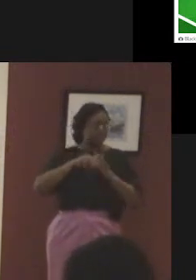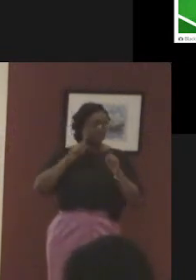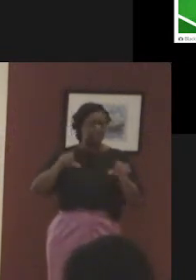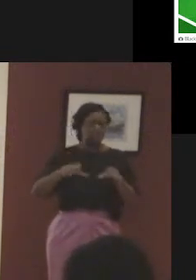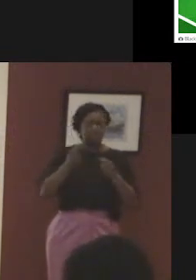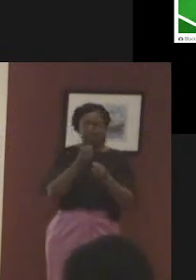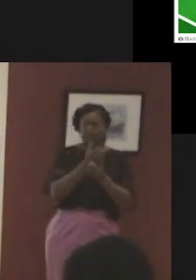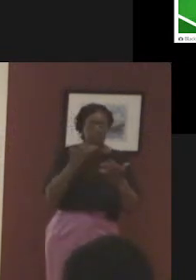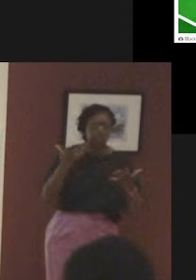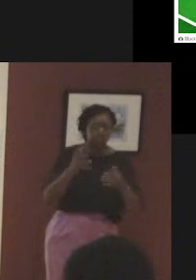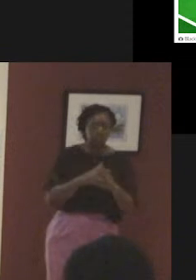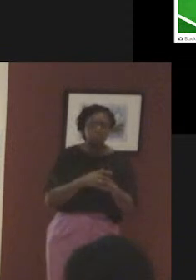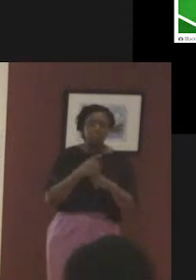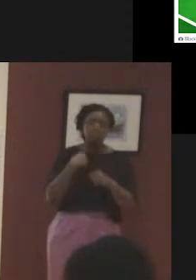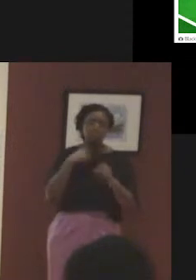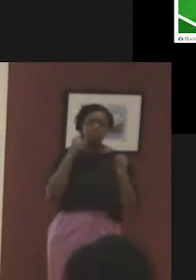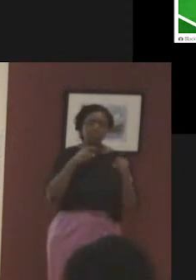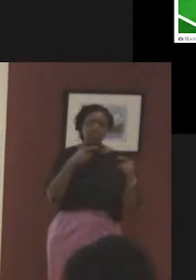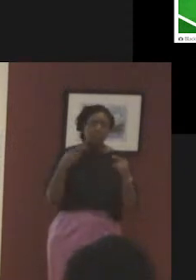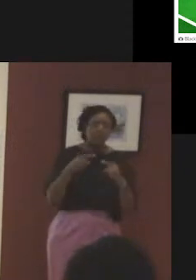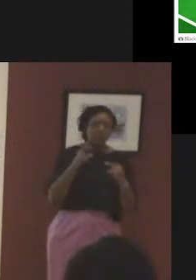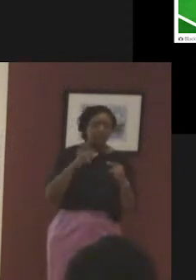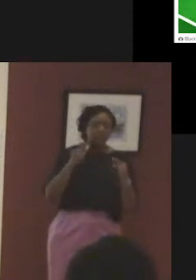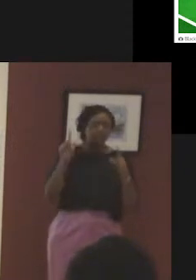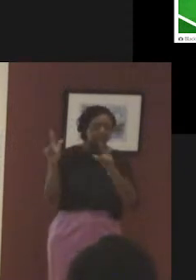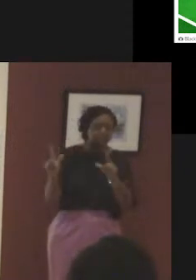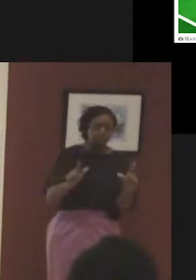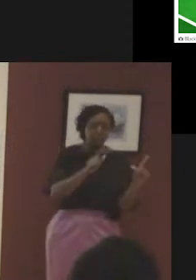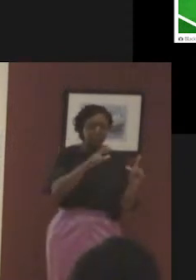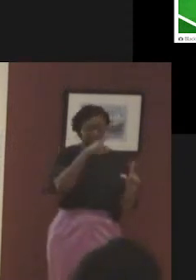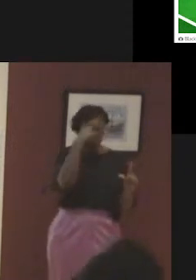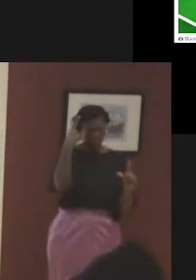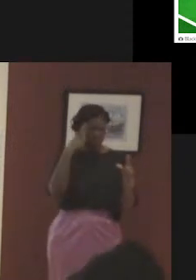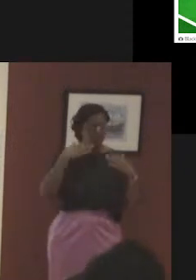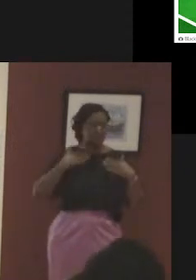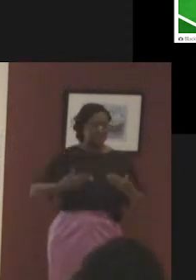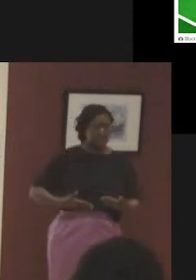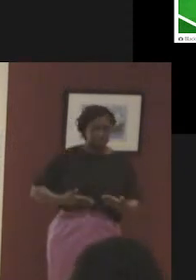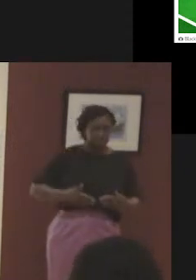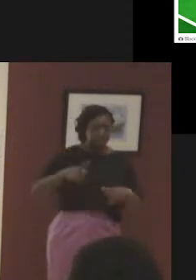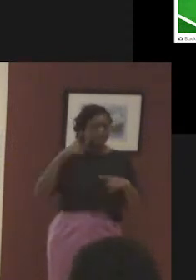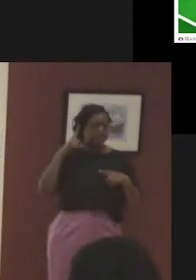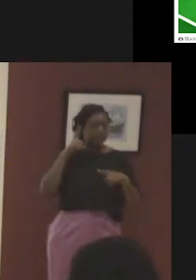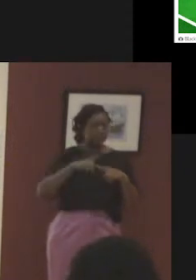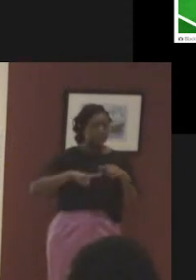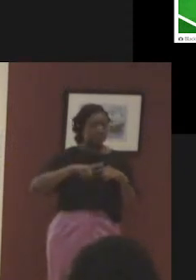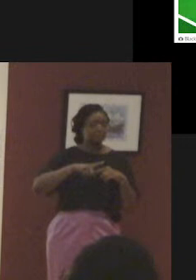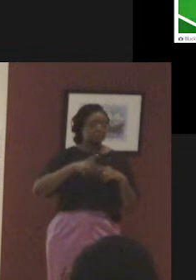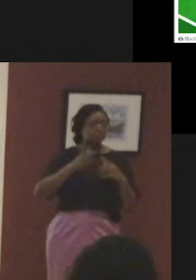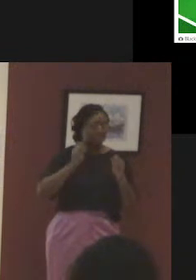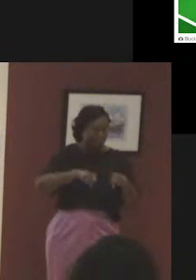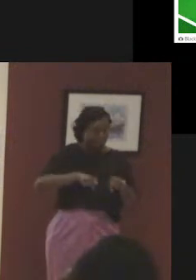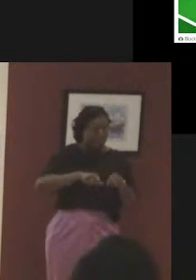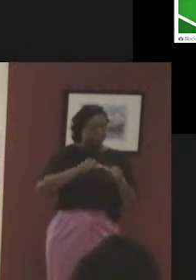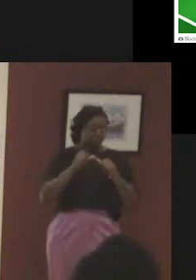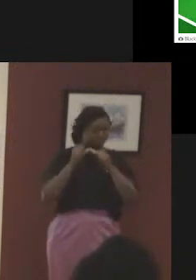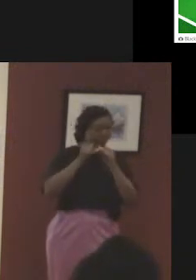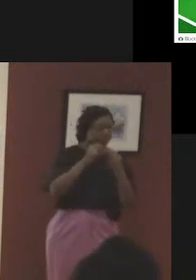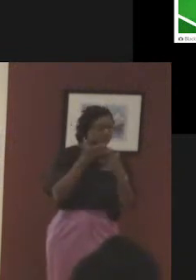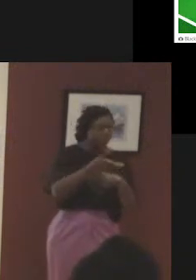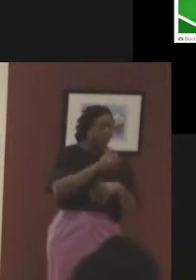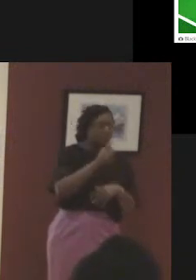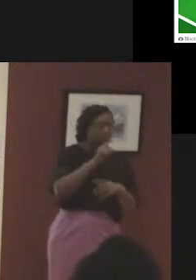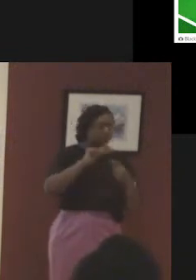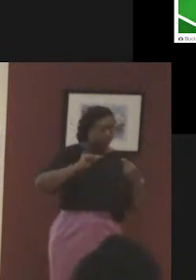could argue that framing the Black body as one immune to pain is a precondition of white supremacy. And we've seen